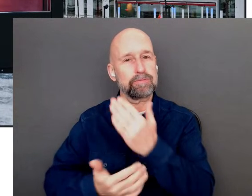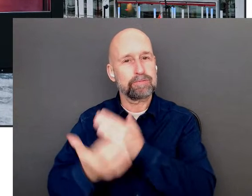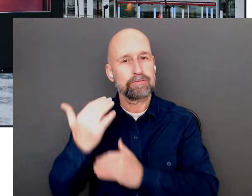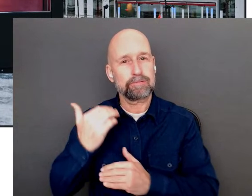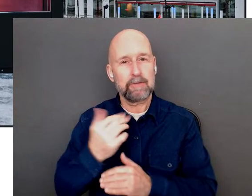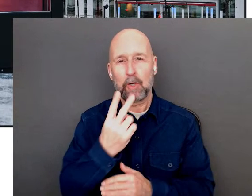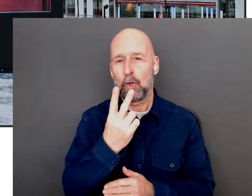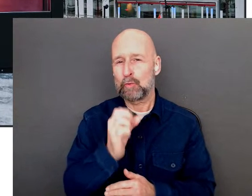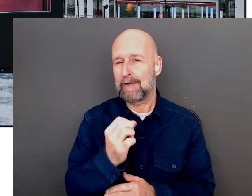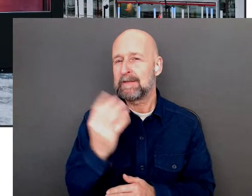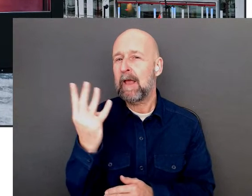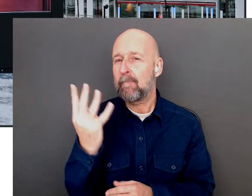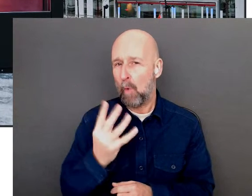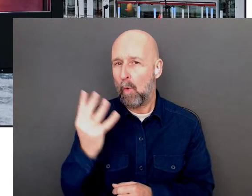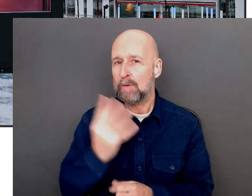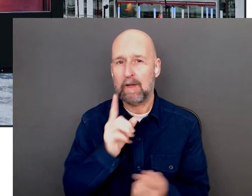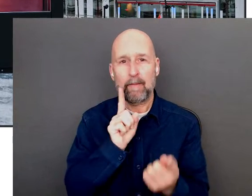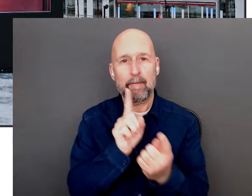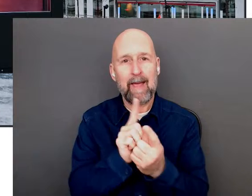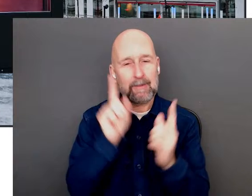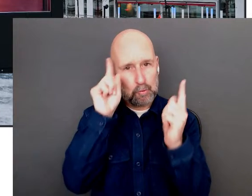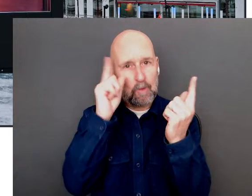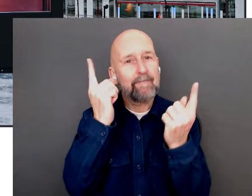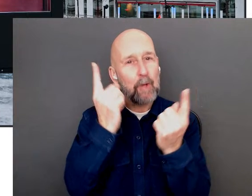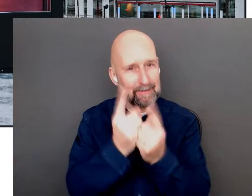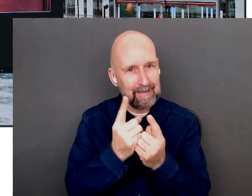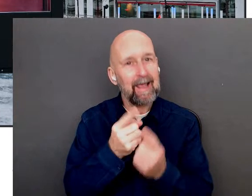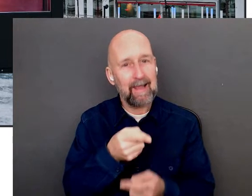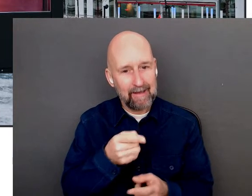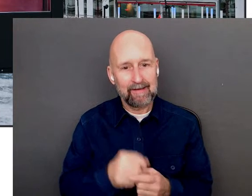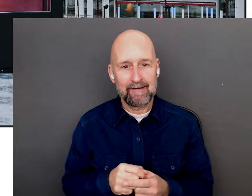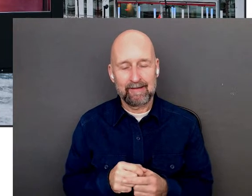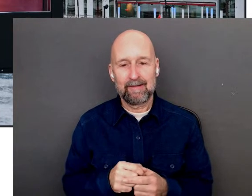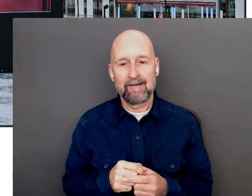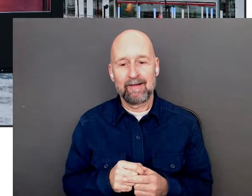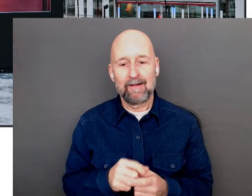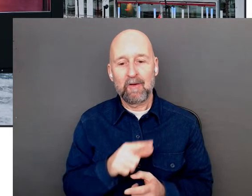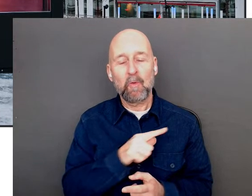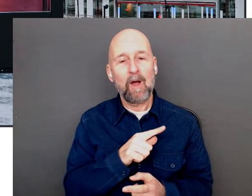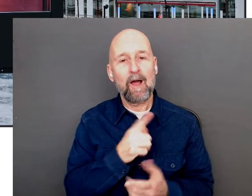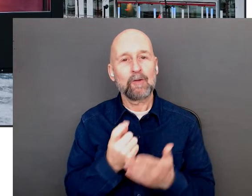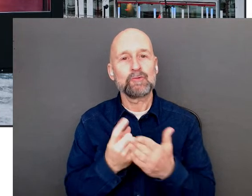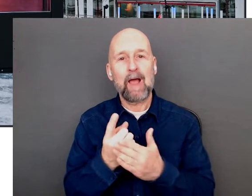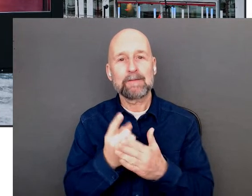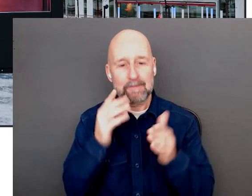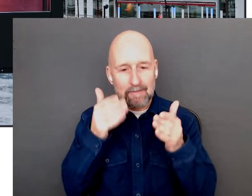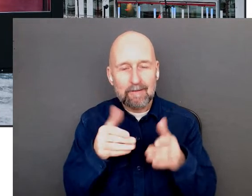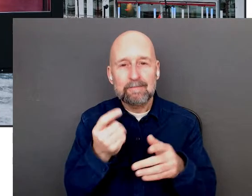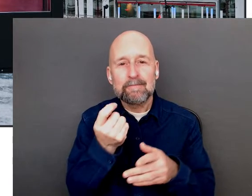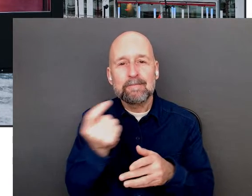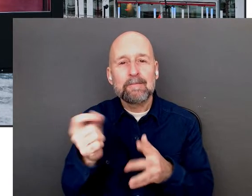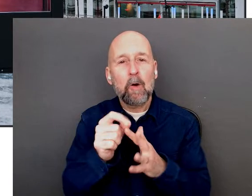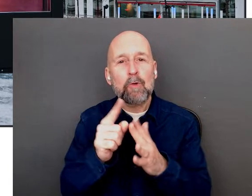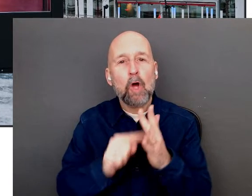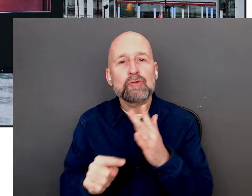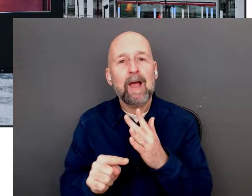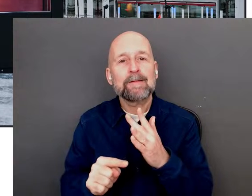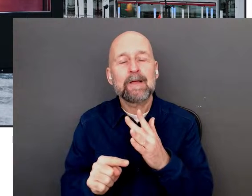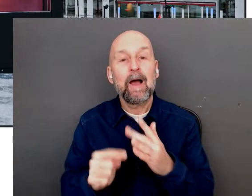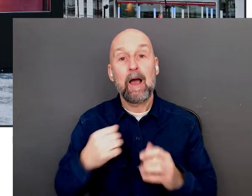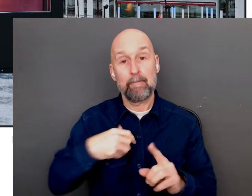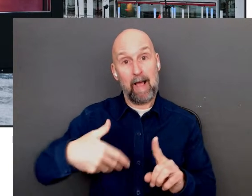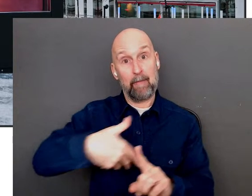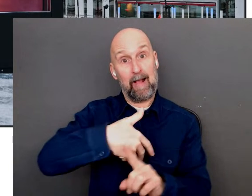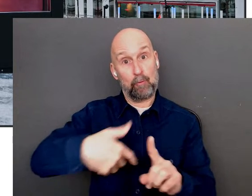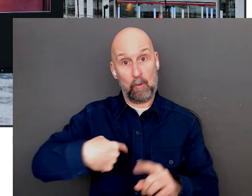where we met at a university. And we already had the chance to work on many projects together. A bit on my background,